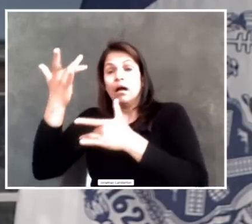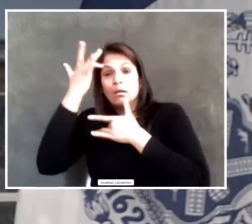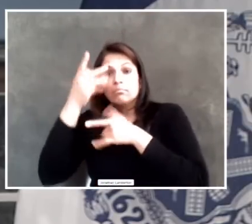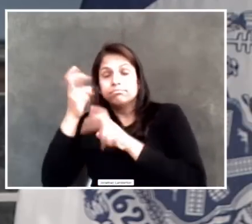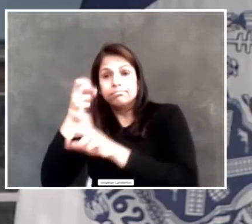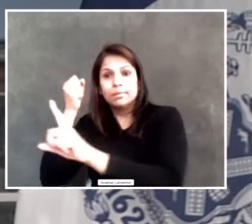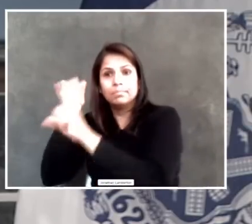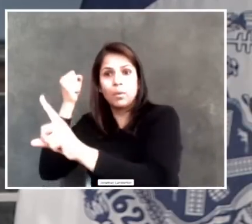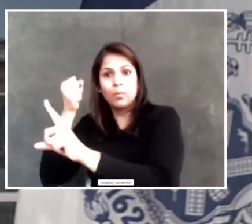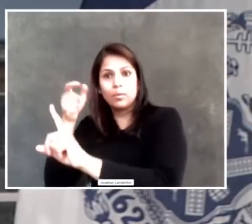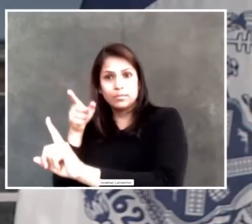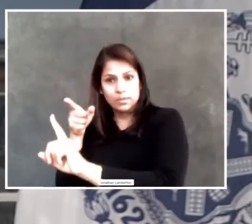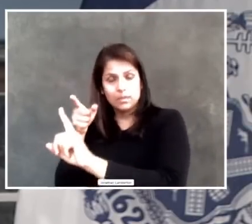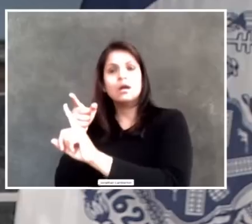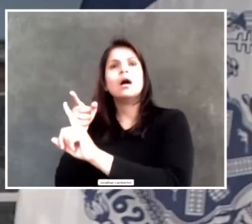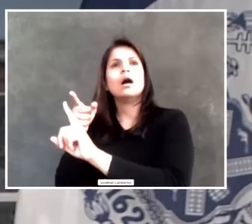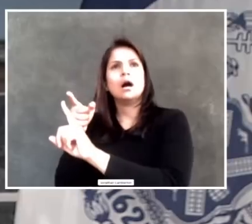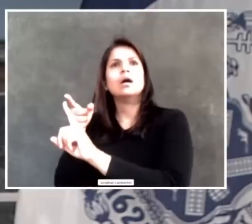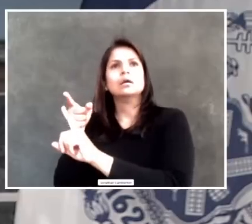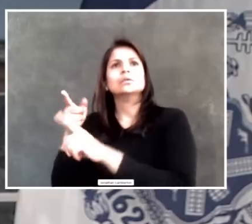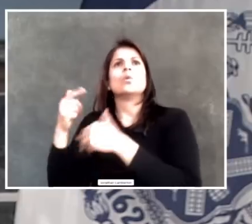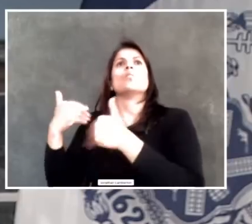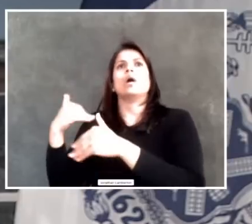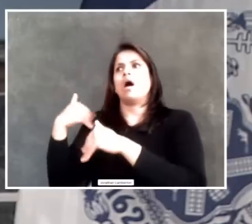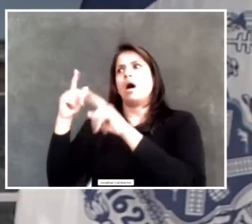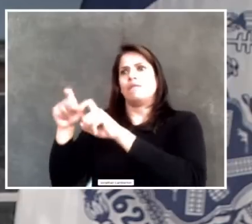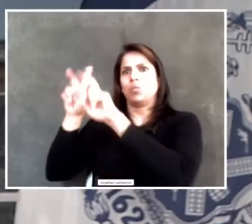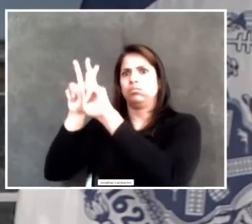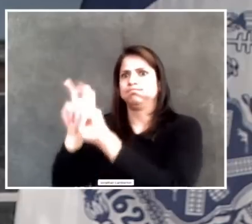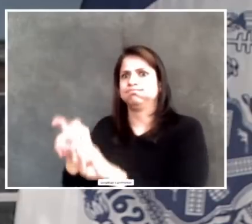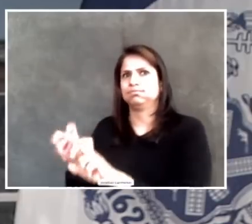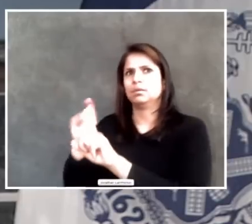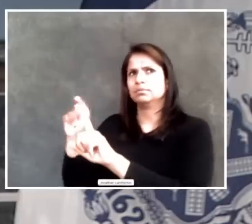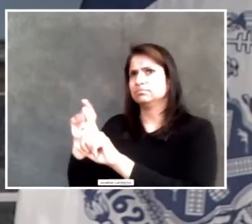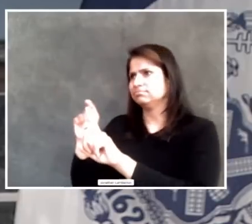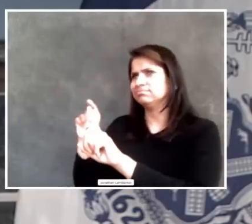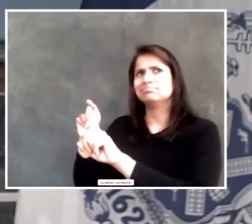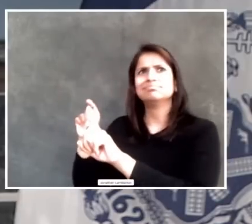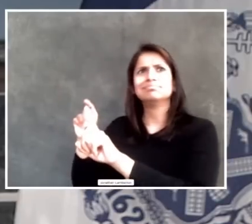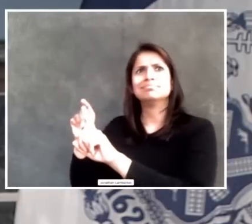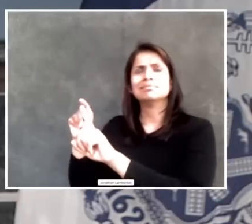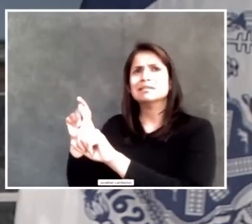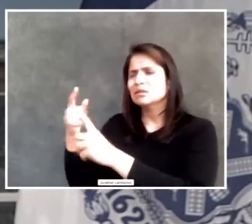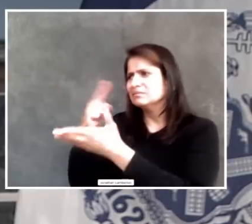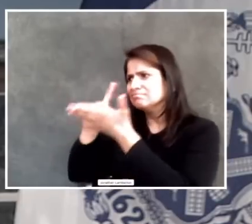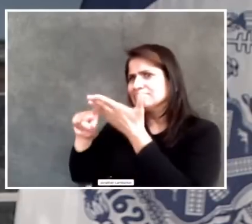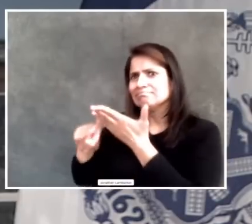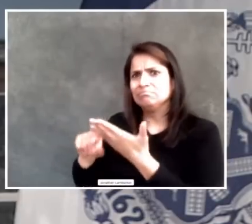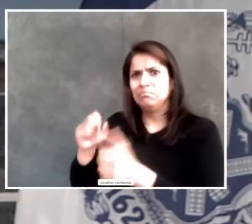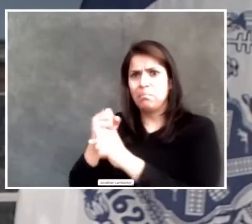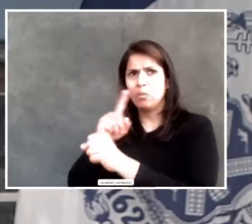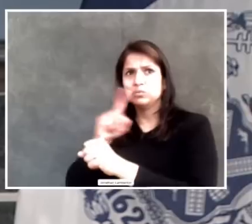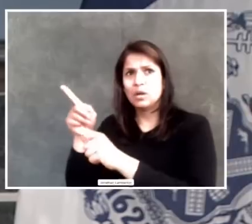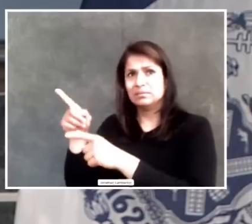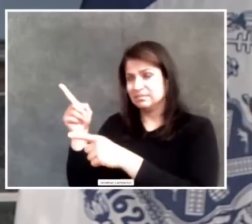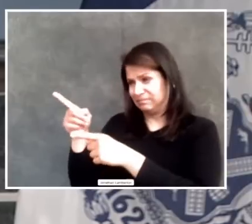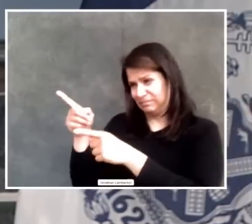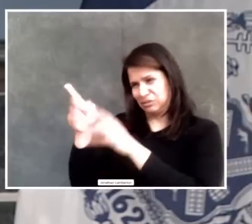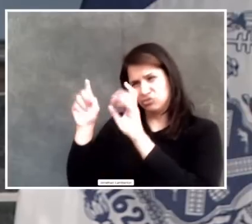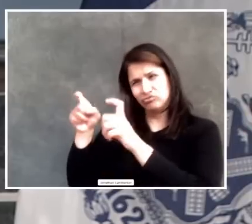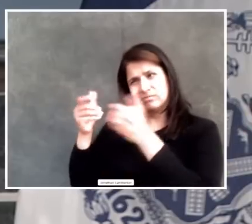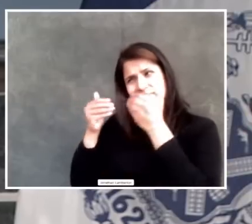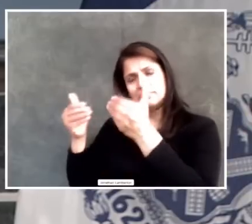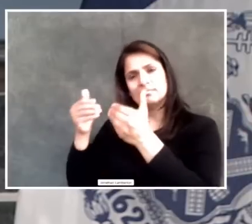able to do additional releases. And we've been pushing that those answers need to happen very, very quickly